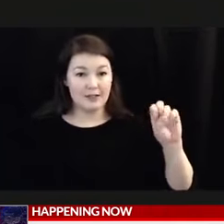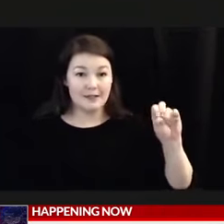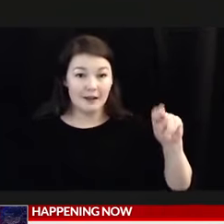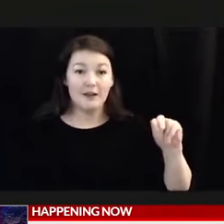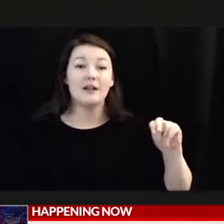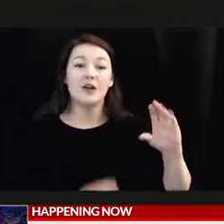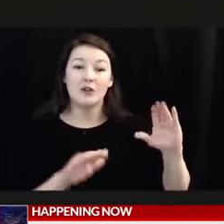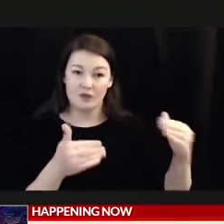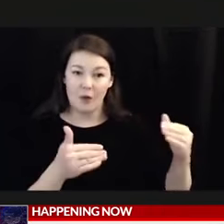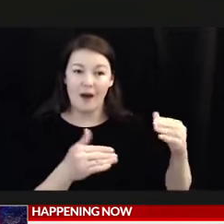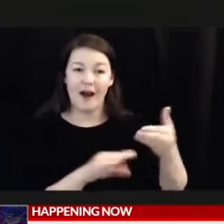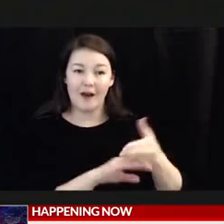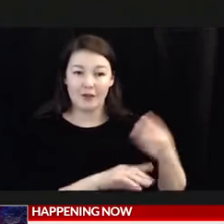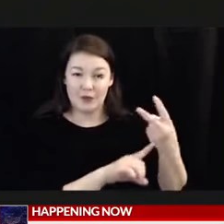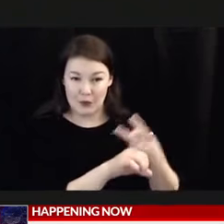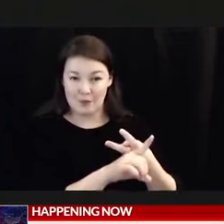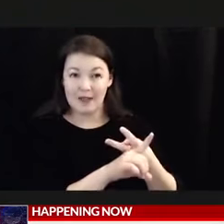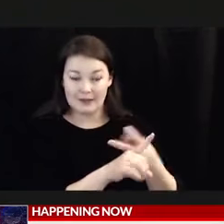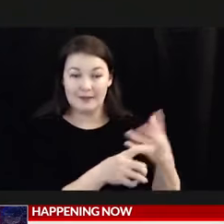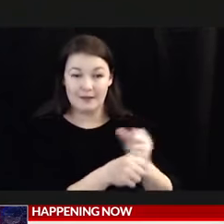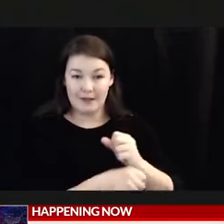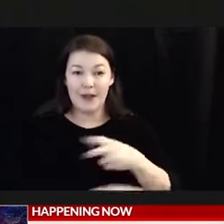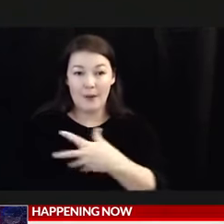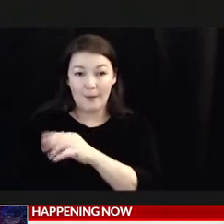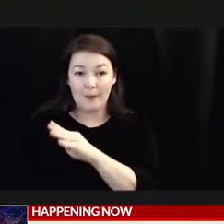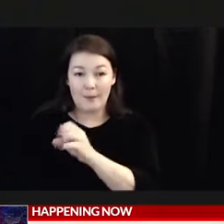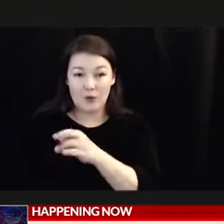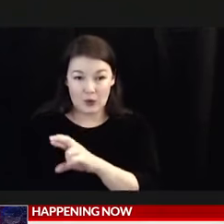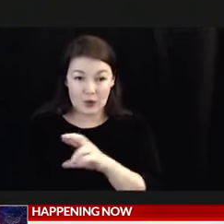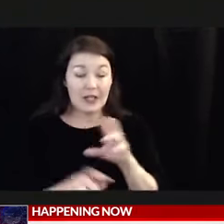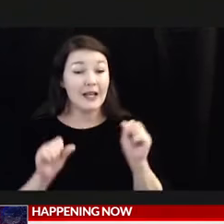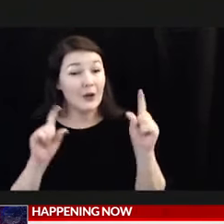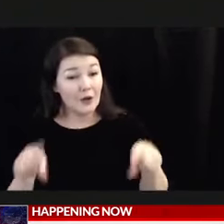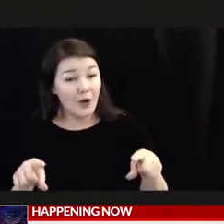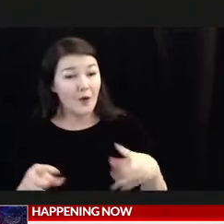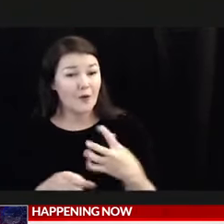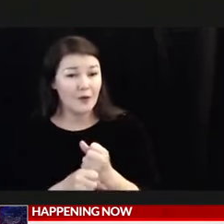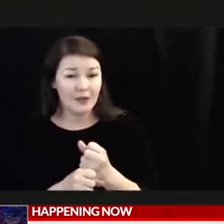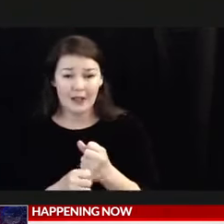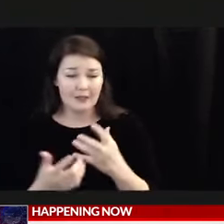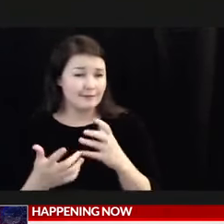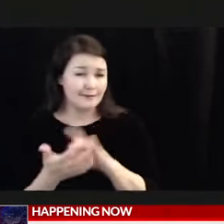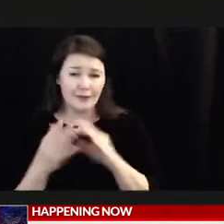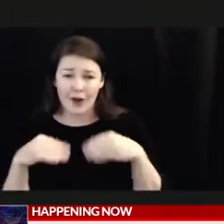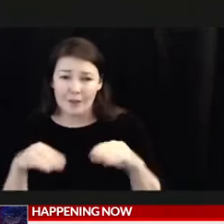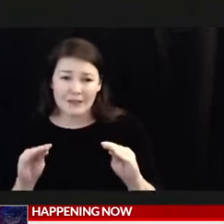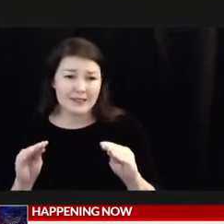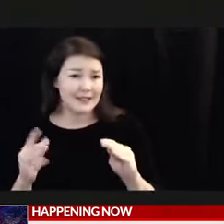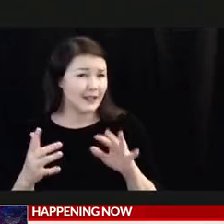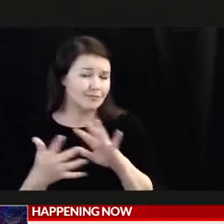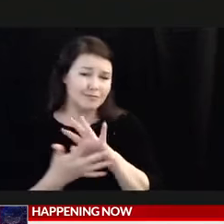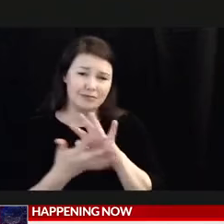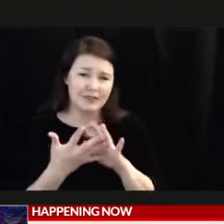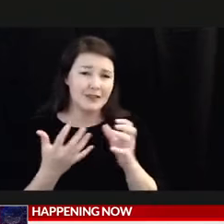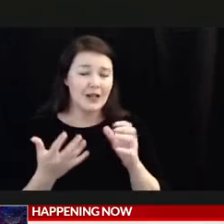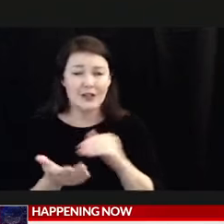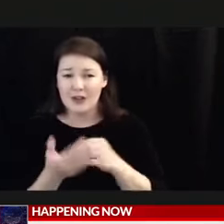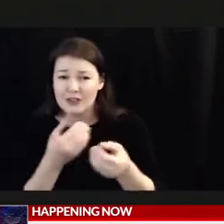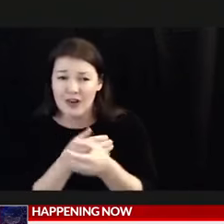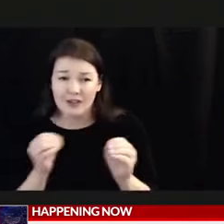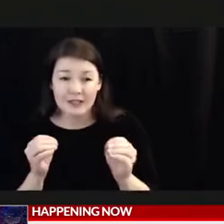first or second doses, the mobile stations, your pharmacy, hospitals, doctors' offices. And of course, if you're the parent of a 5 to 11-year-old, I hope